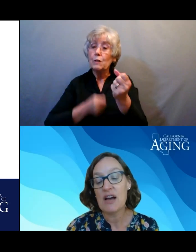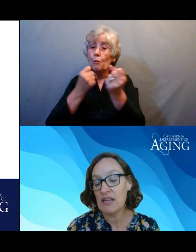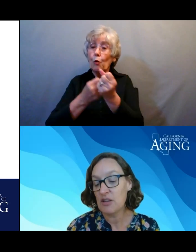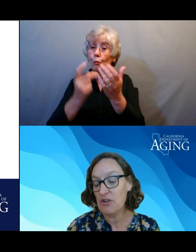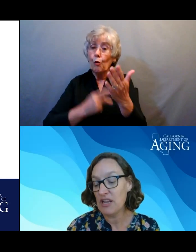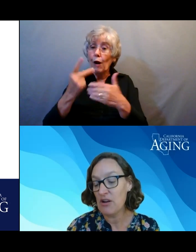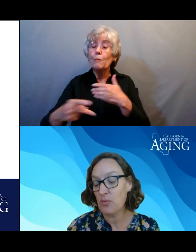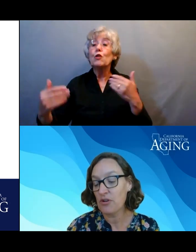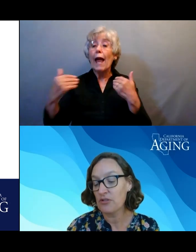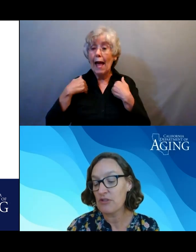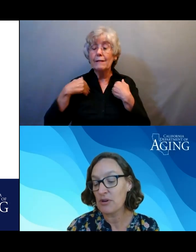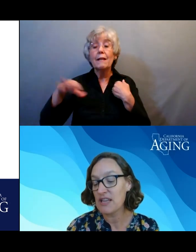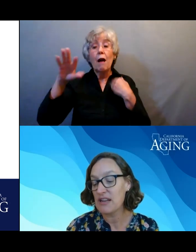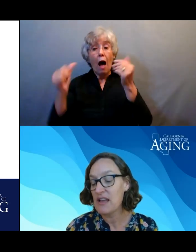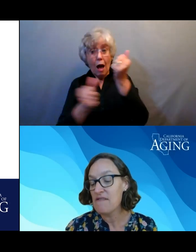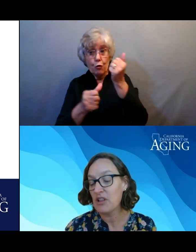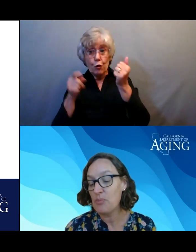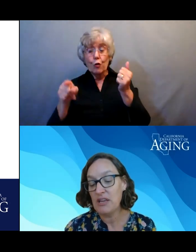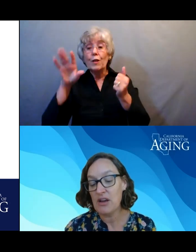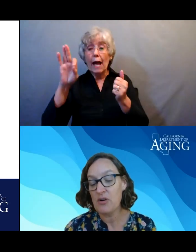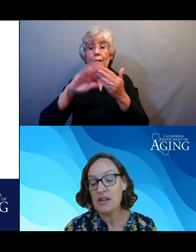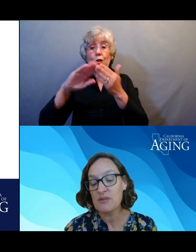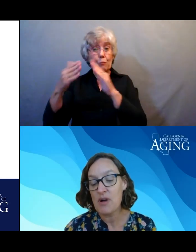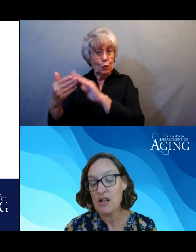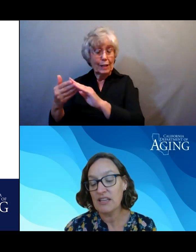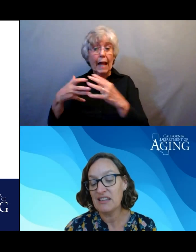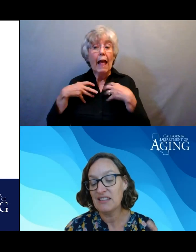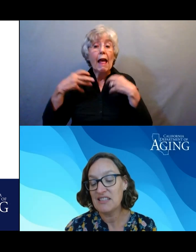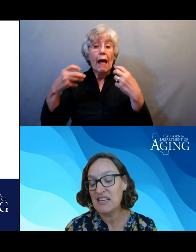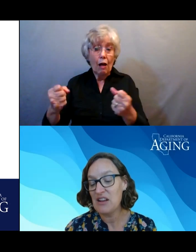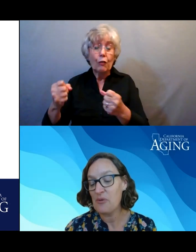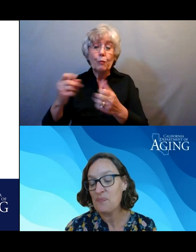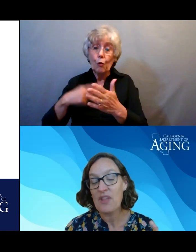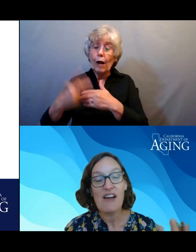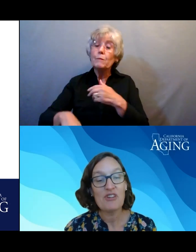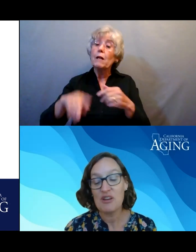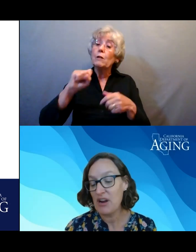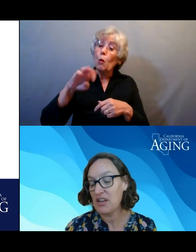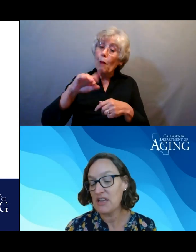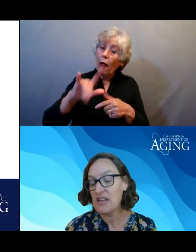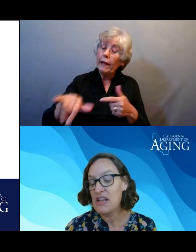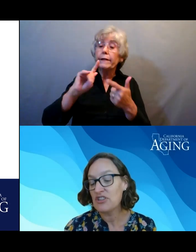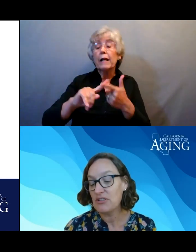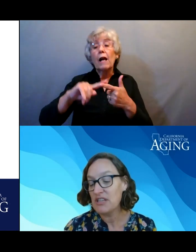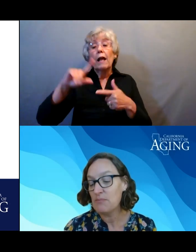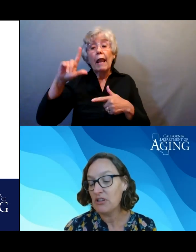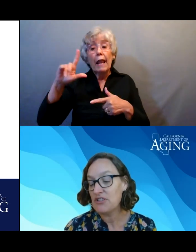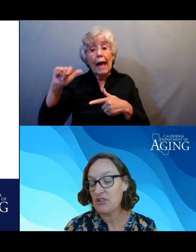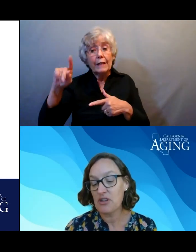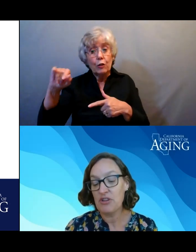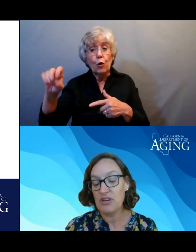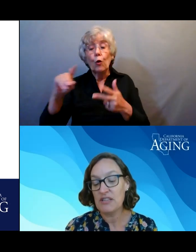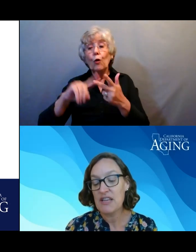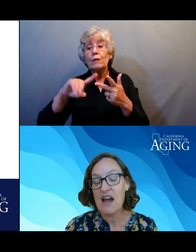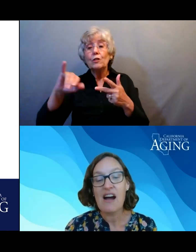team of 9 community health workers representing Filipino, Somali, Latino, African American, Chaldean Middle